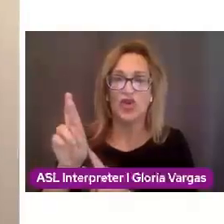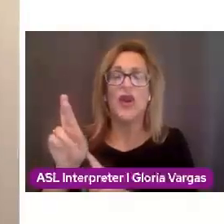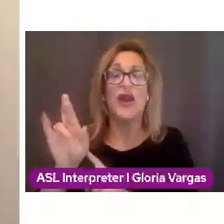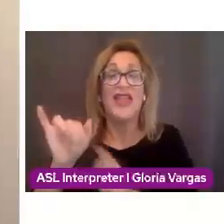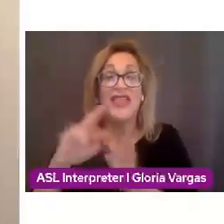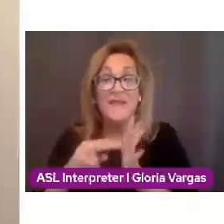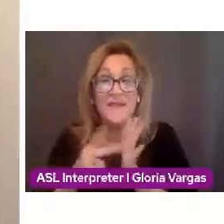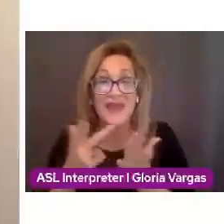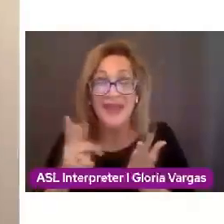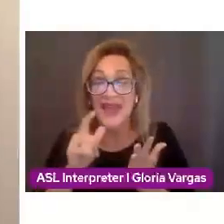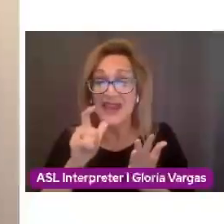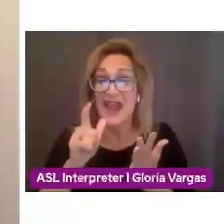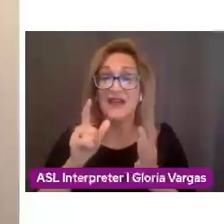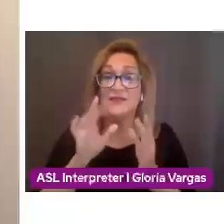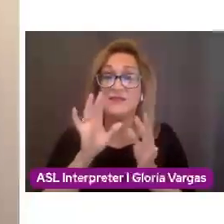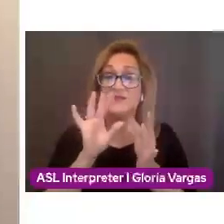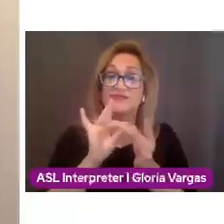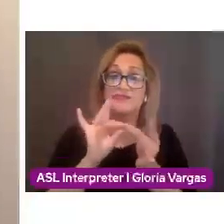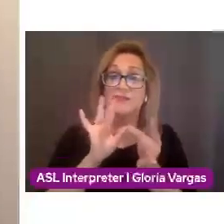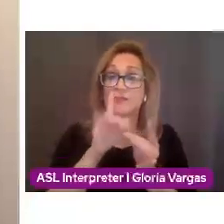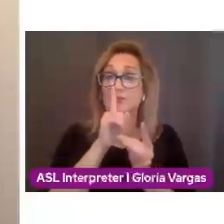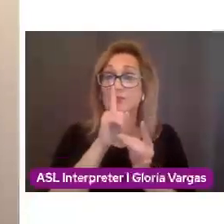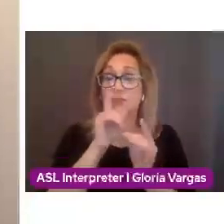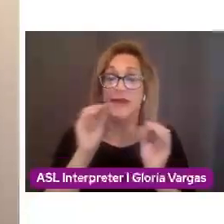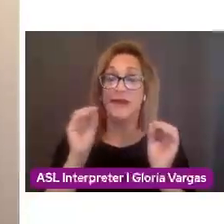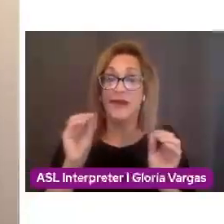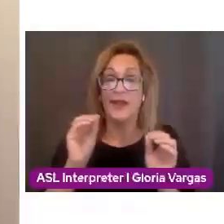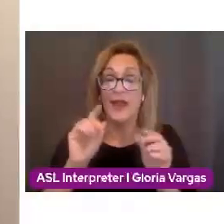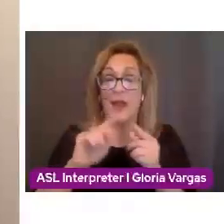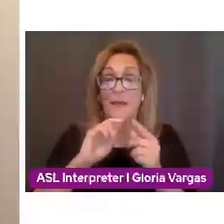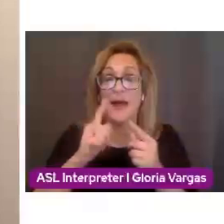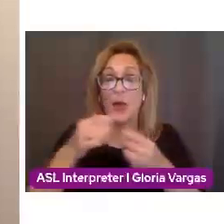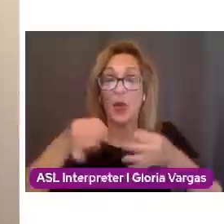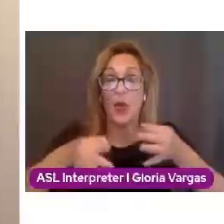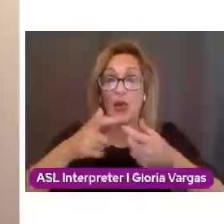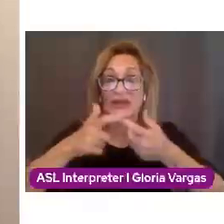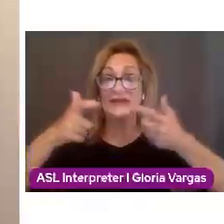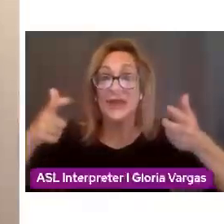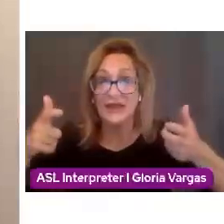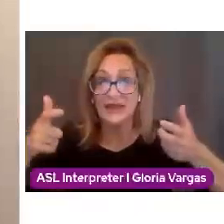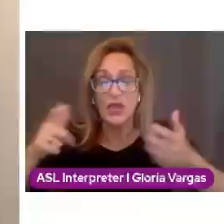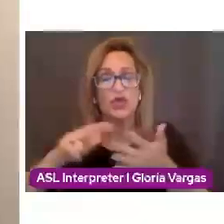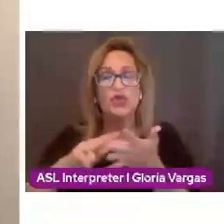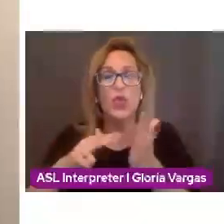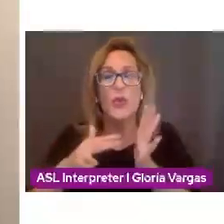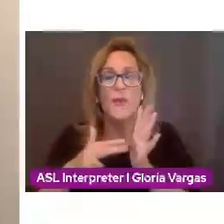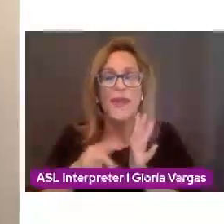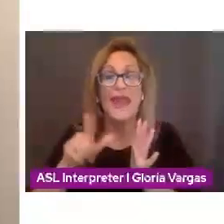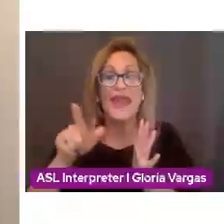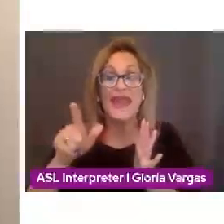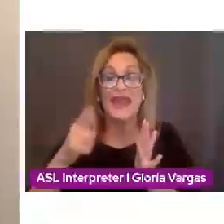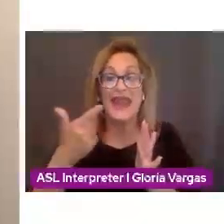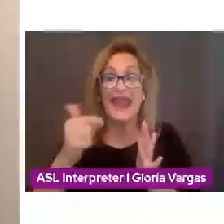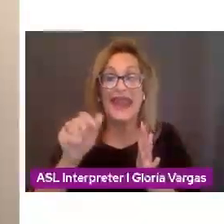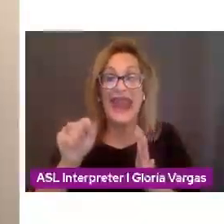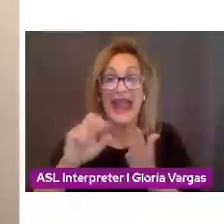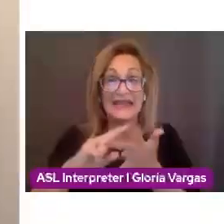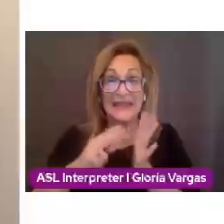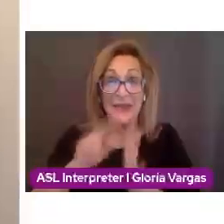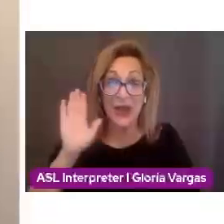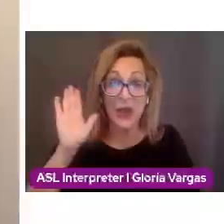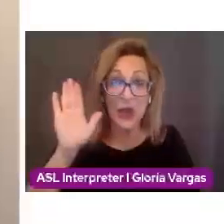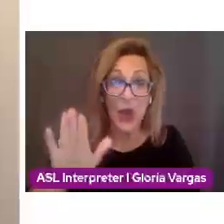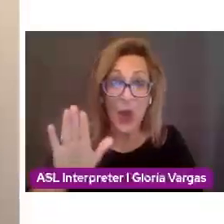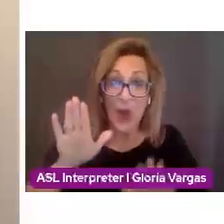on court expansion, he is essentially putting his foot off the gas. And I believe that right now is a